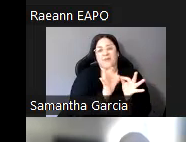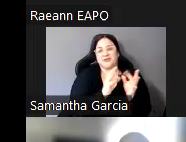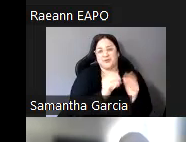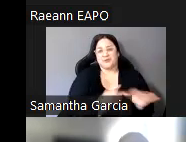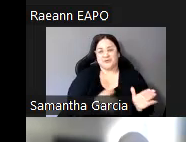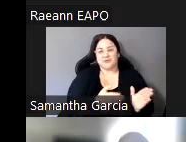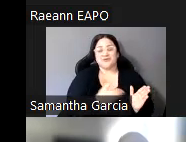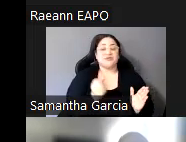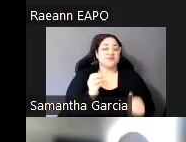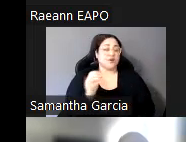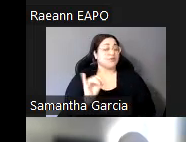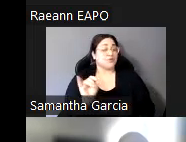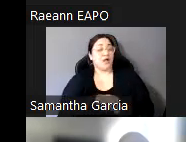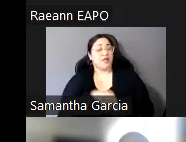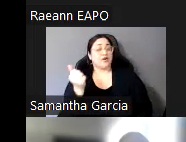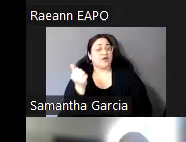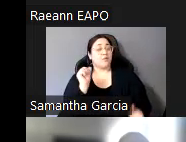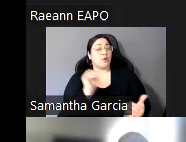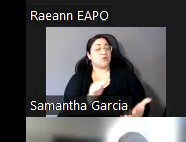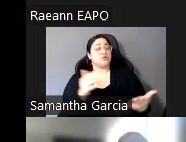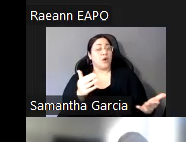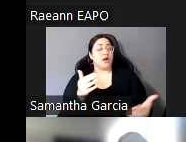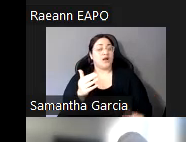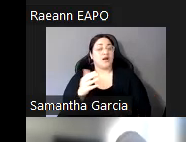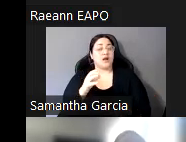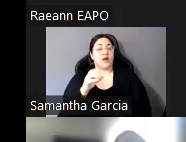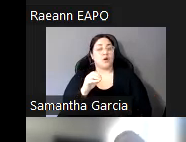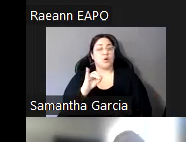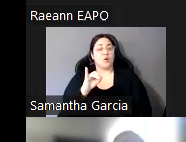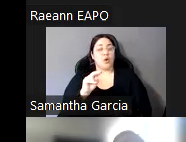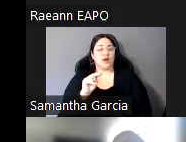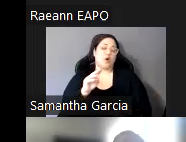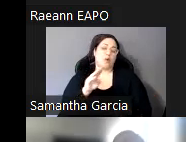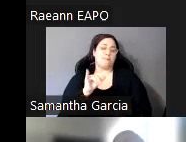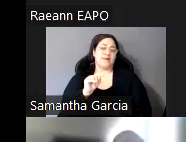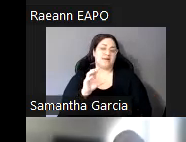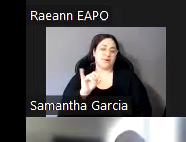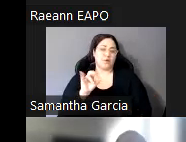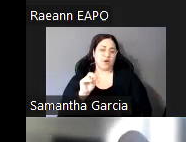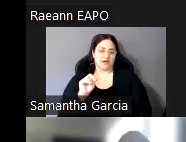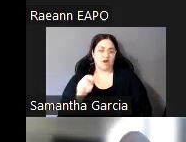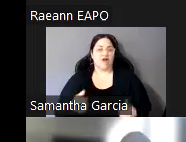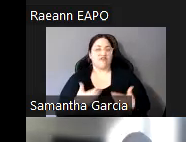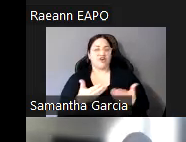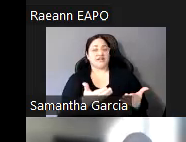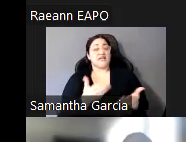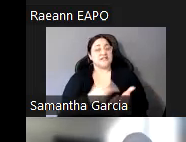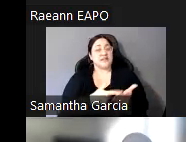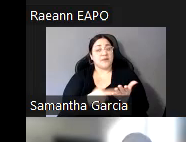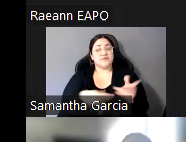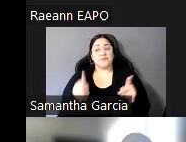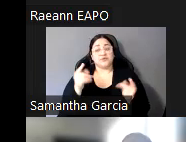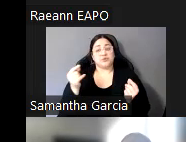fraud pitches of initial coin offerings. So someone may create a new cryptocurrency type of coin and saying this is the time to get into